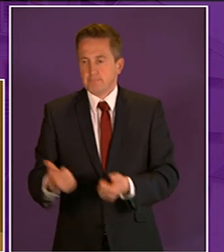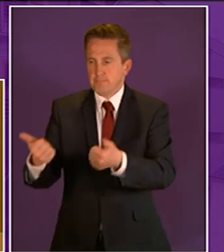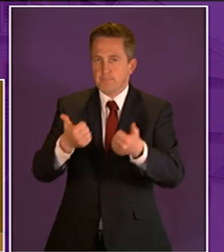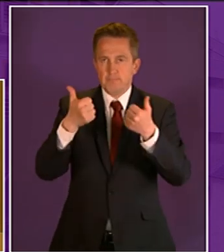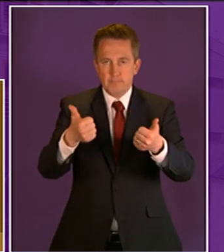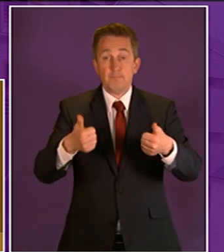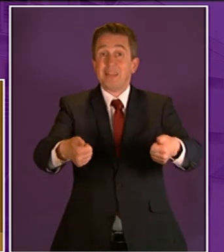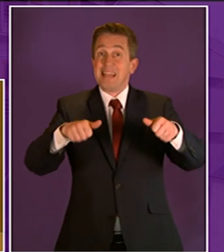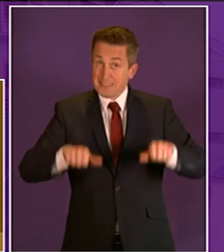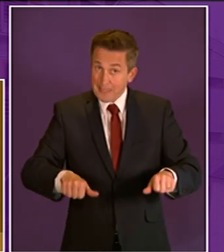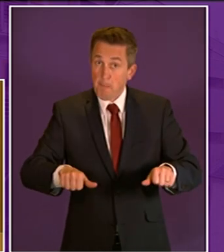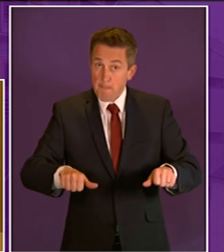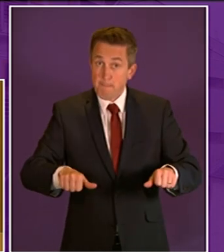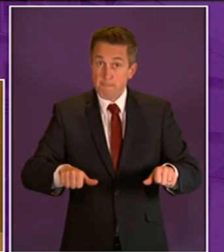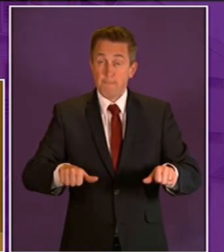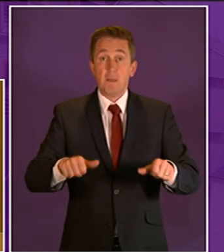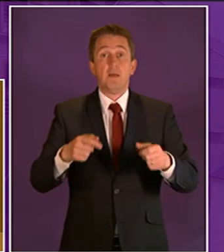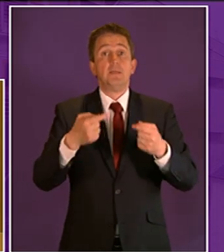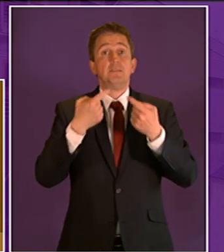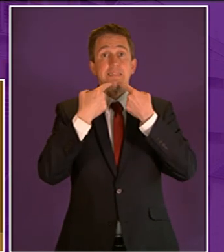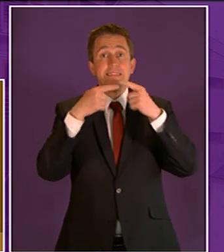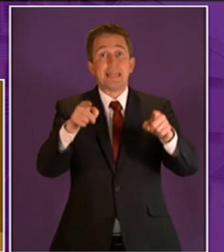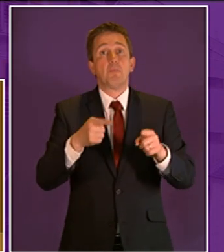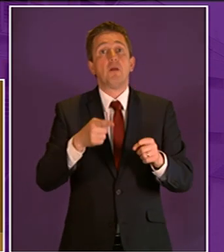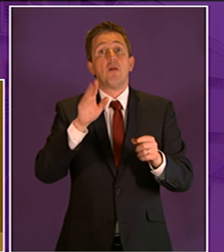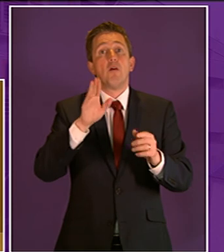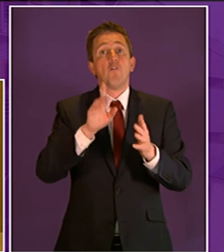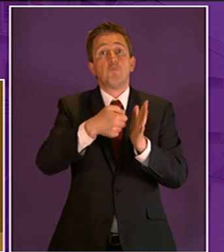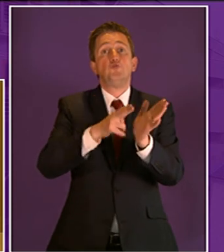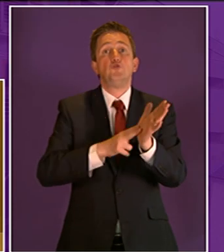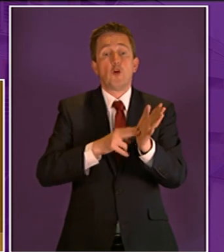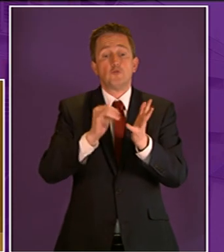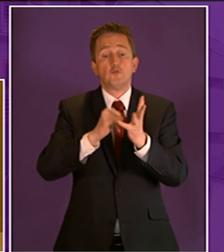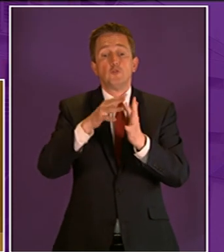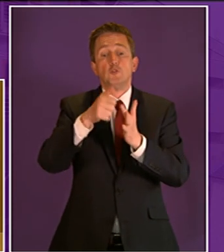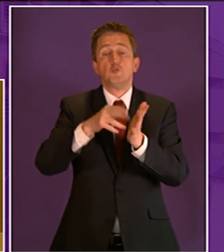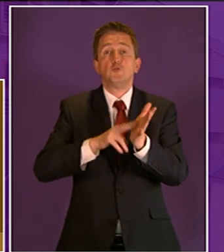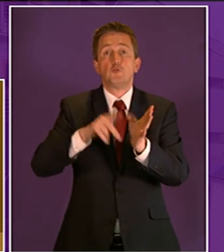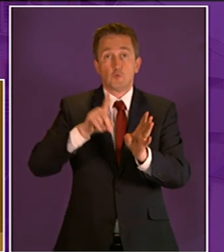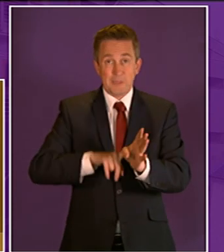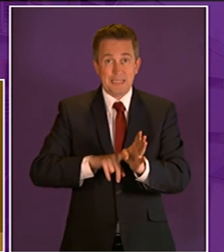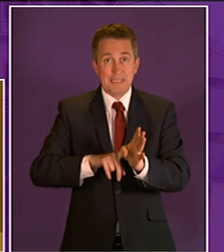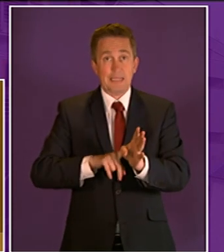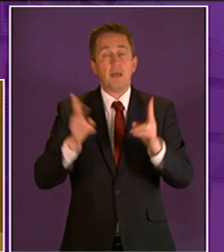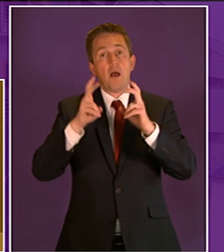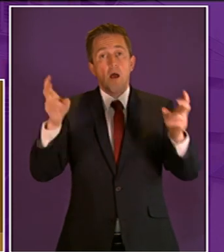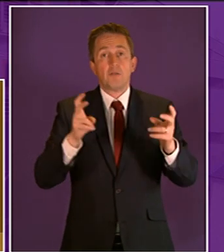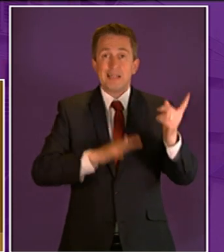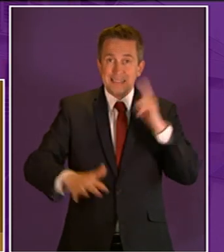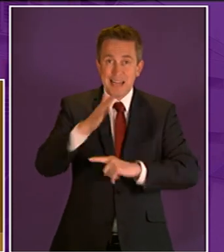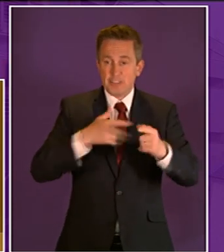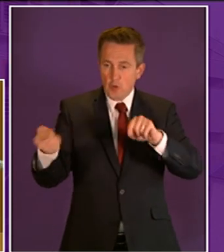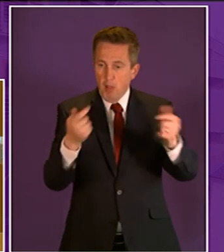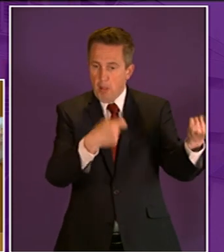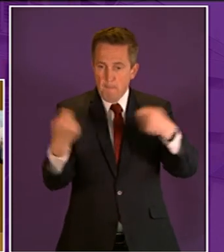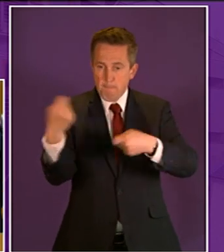the next item of business, which is a statement by John Swinney on national bargaining in the further education sector. The